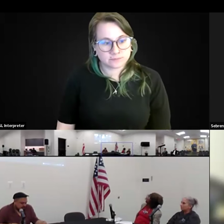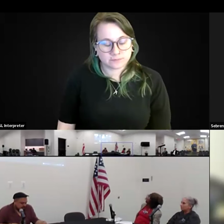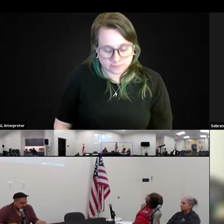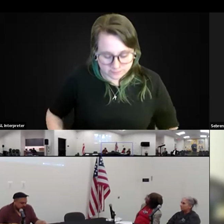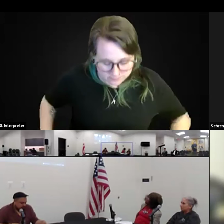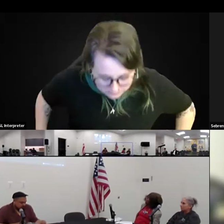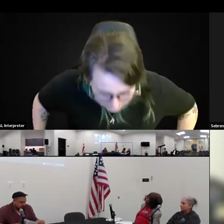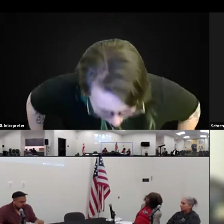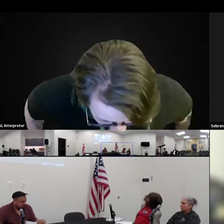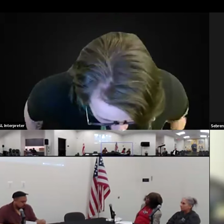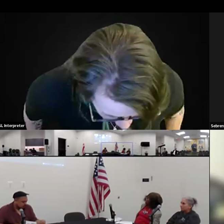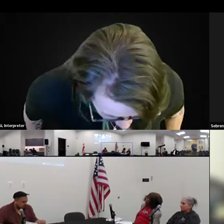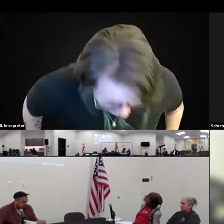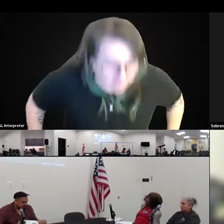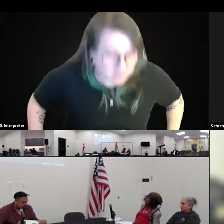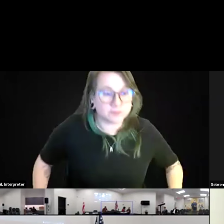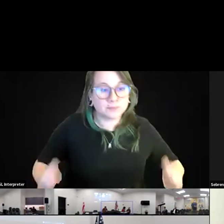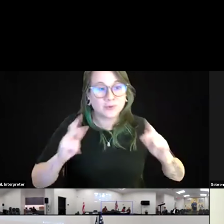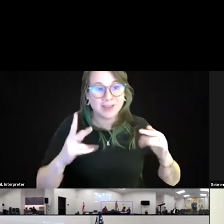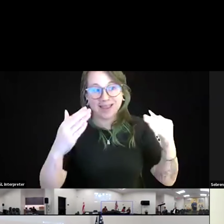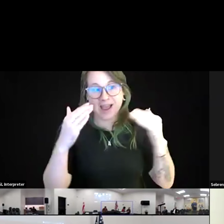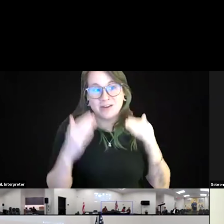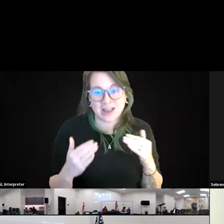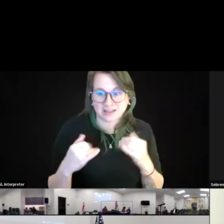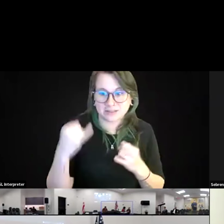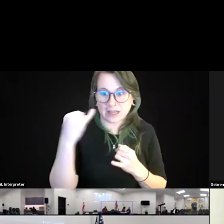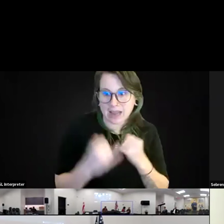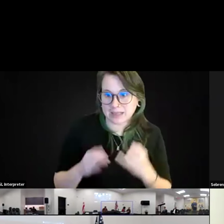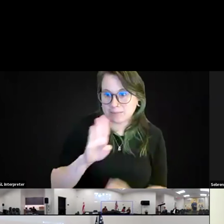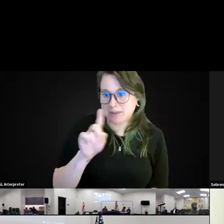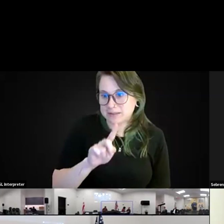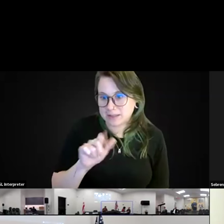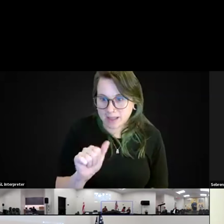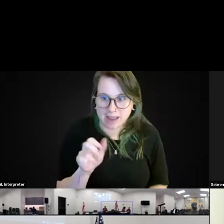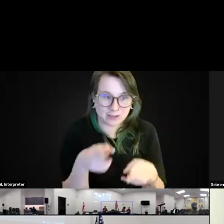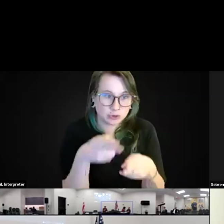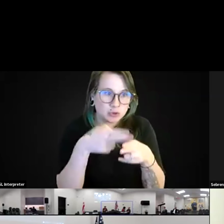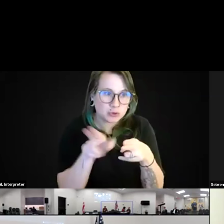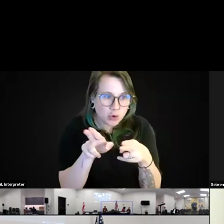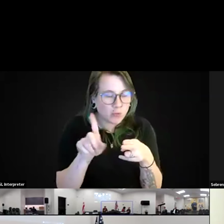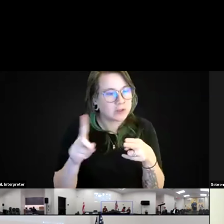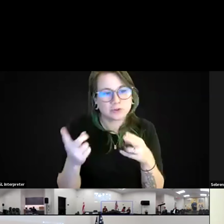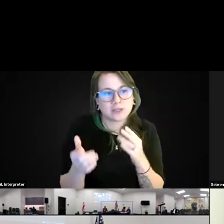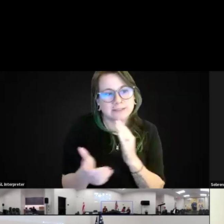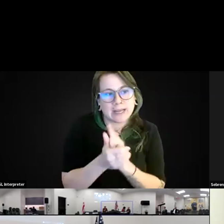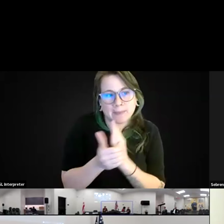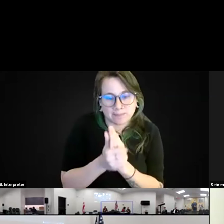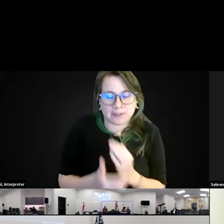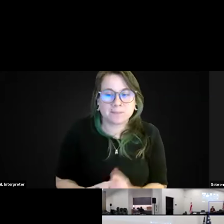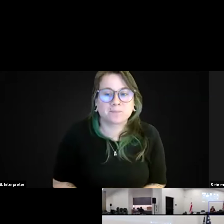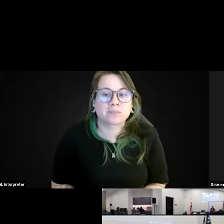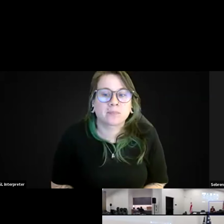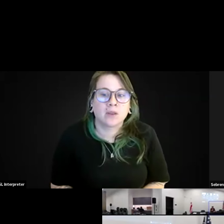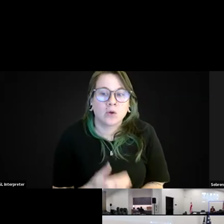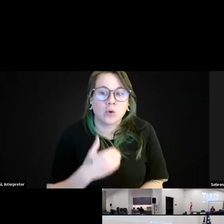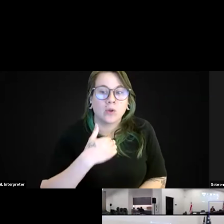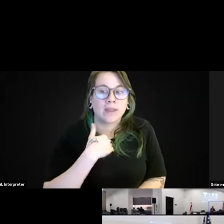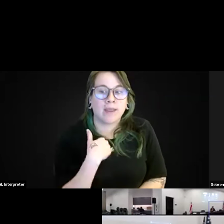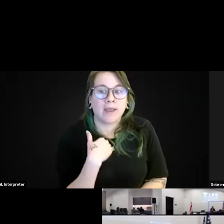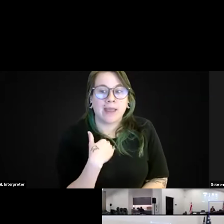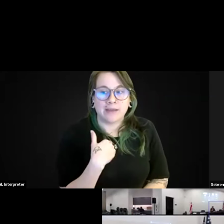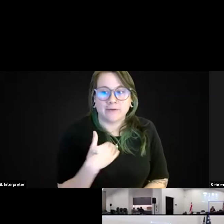the next item before we go to our last PZA is a quick one. It's just a minute. We have the need for